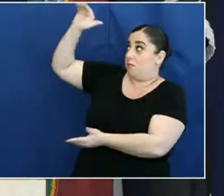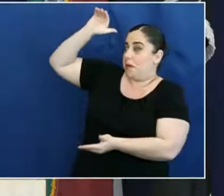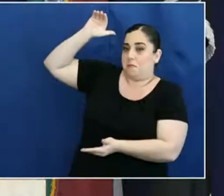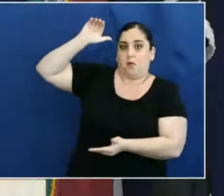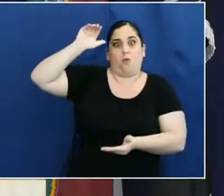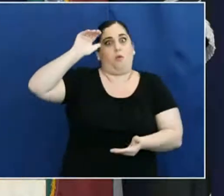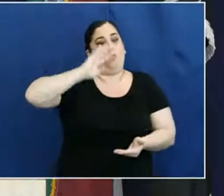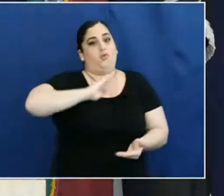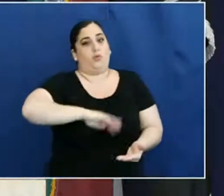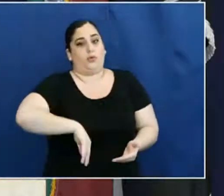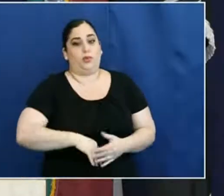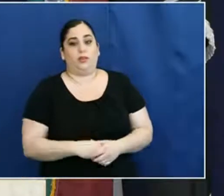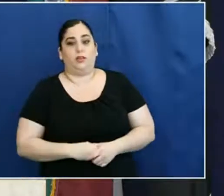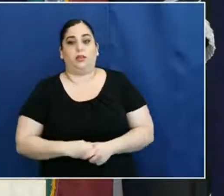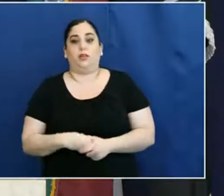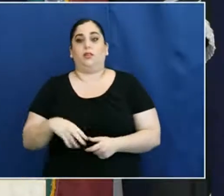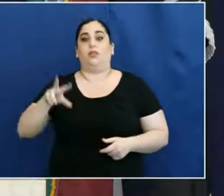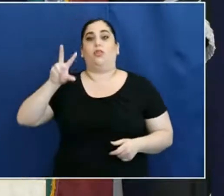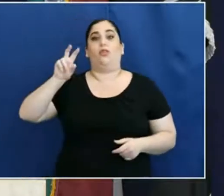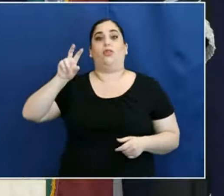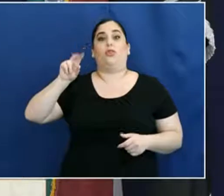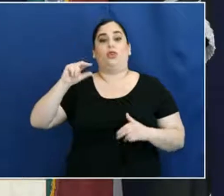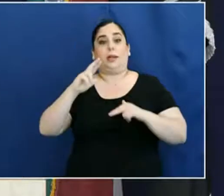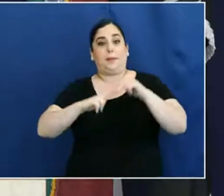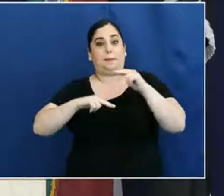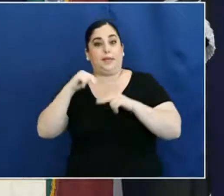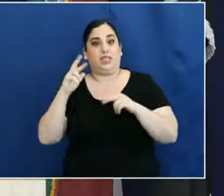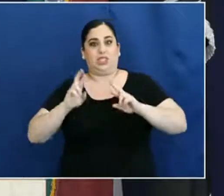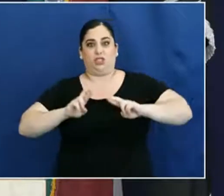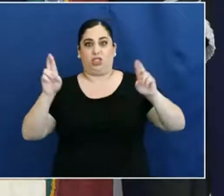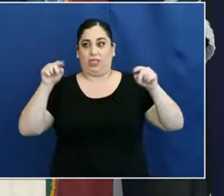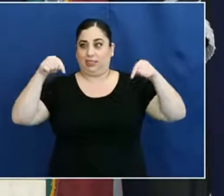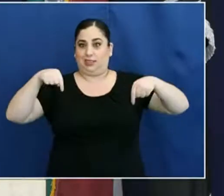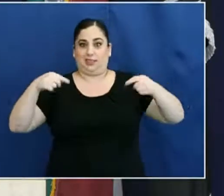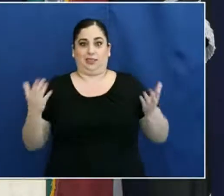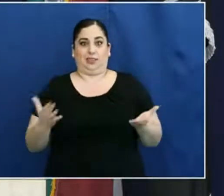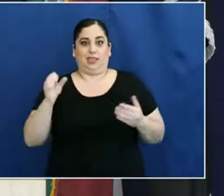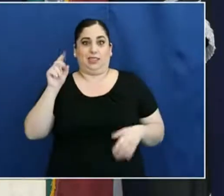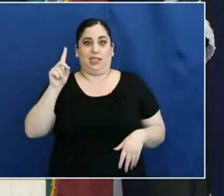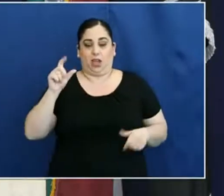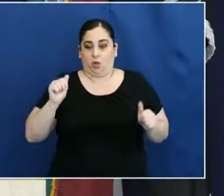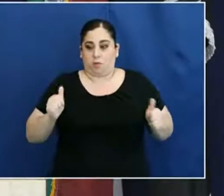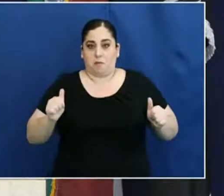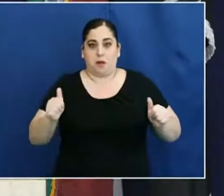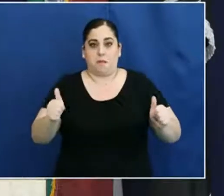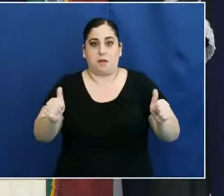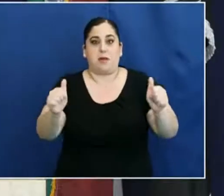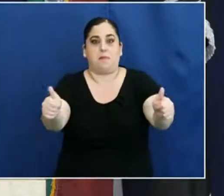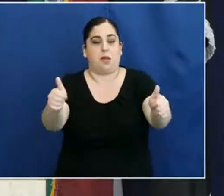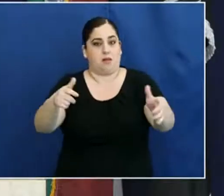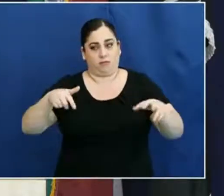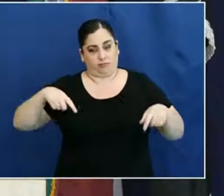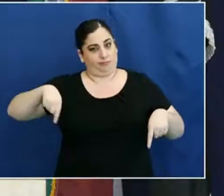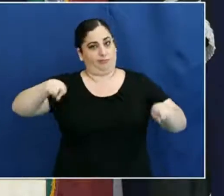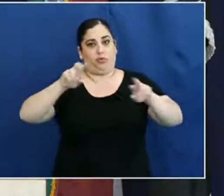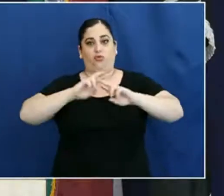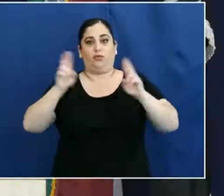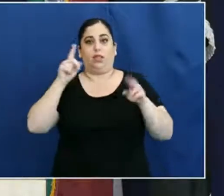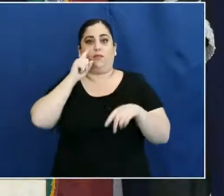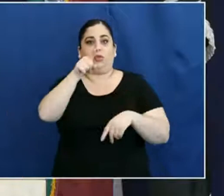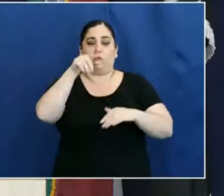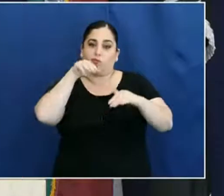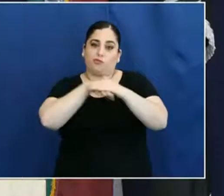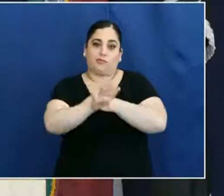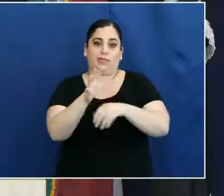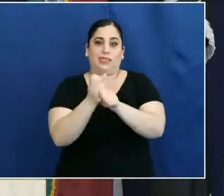significantly more doses each day than what we're doing. And so as those supplies increase, we're going to be ready to make more appointments available